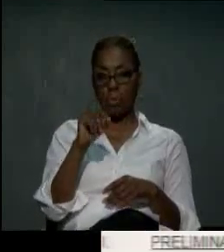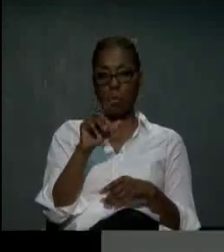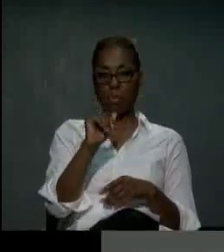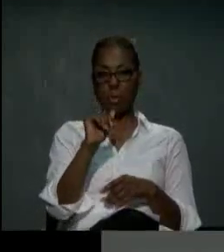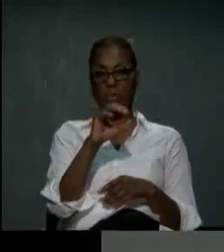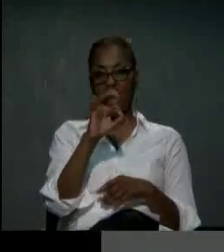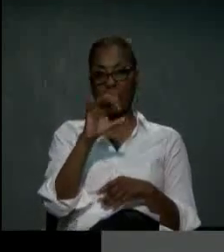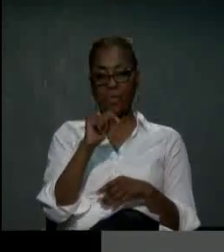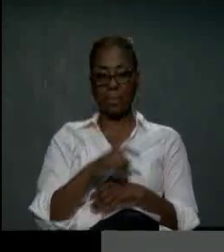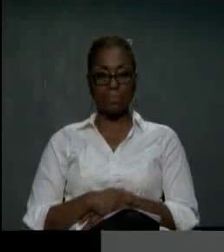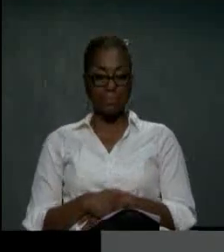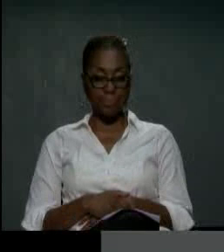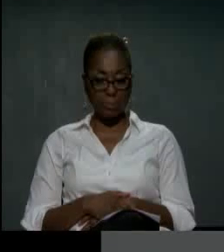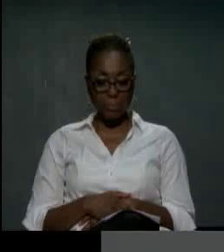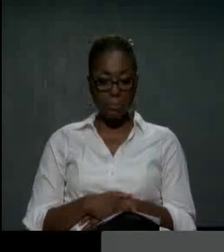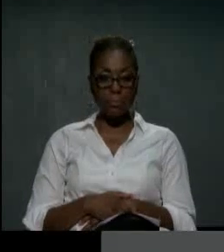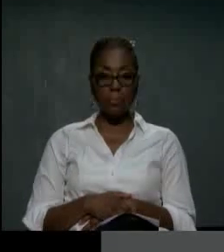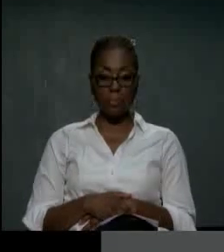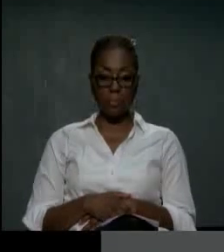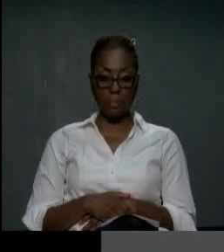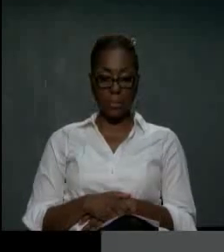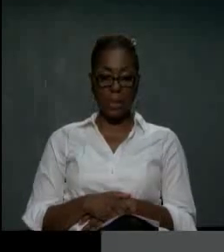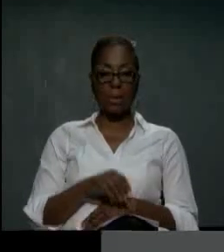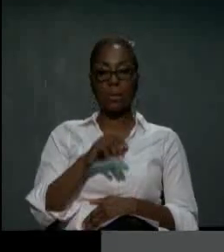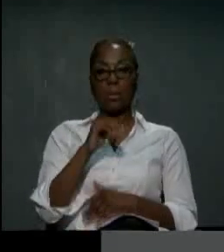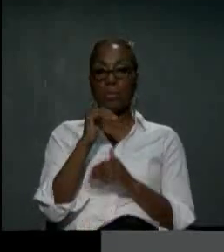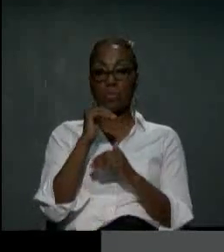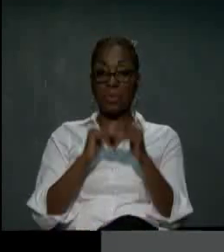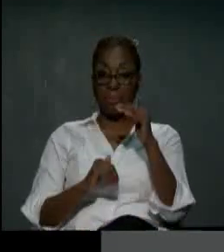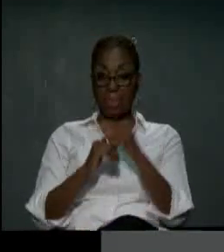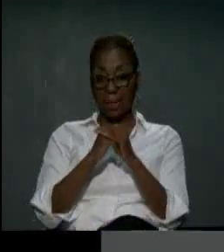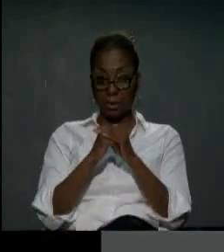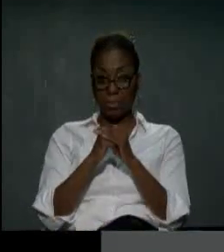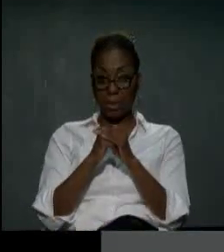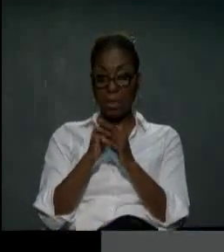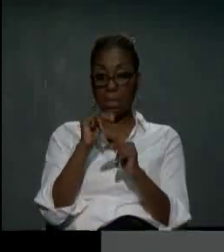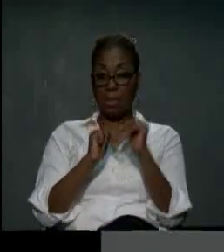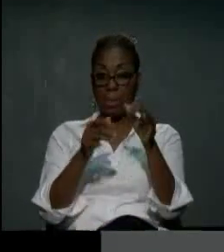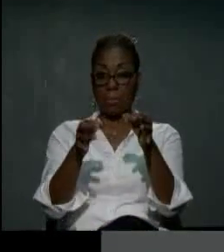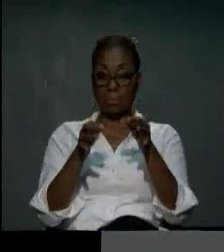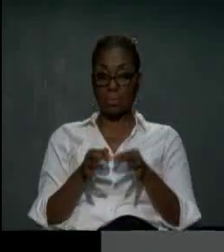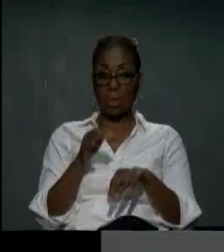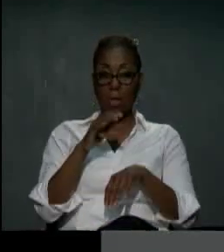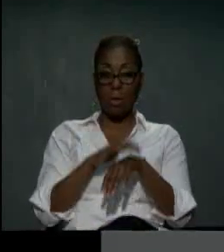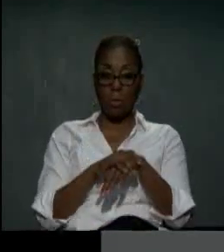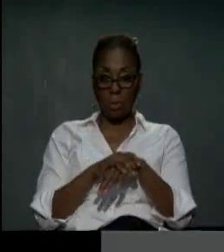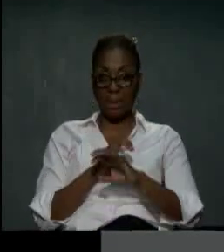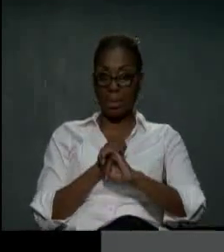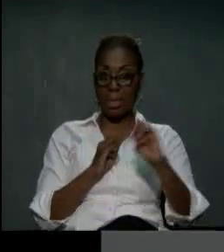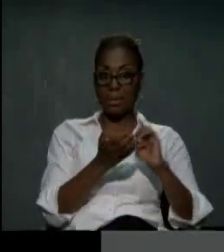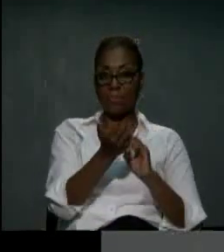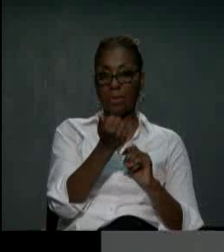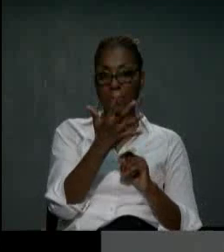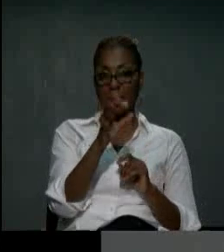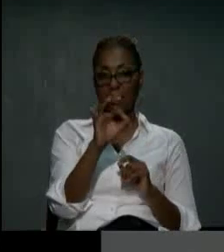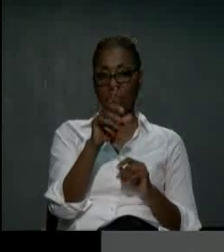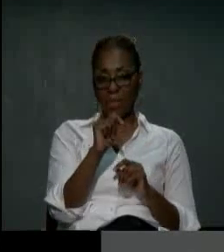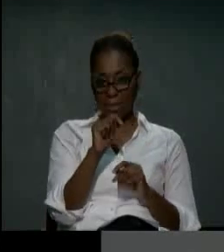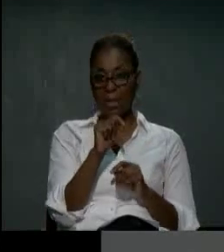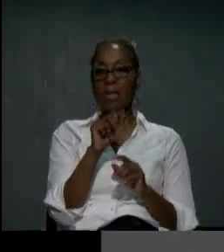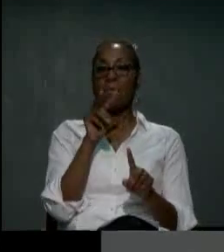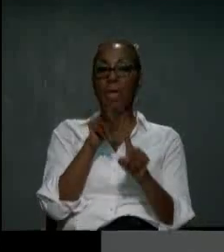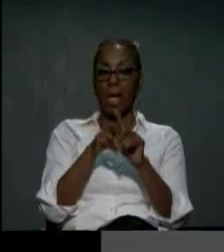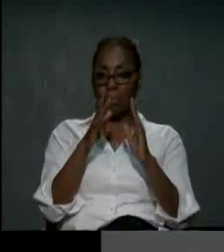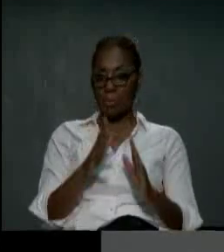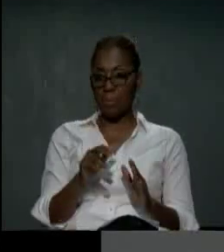25 feet. The maximum building setback along the eastern perimeter is 15 feet. The applicant has indicated there